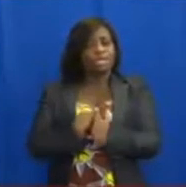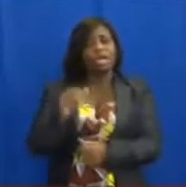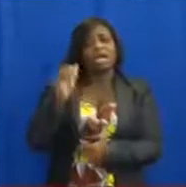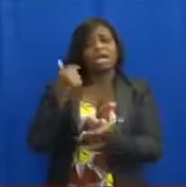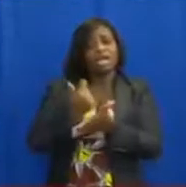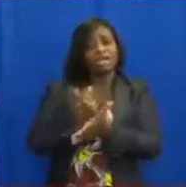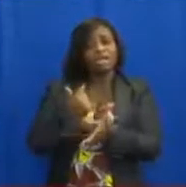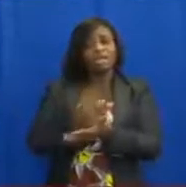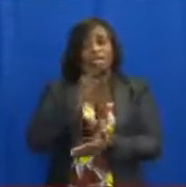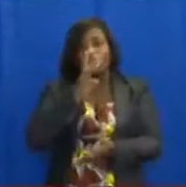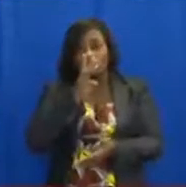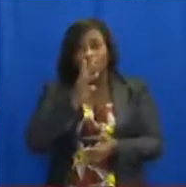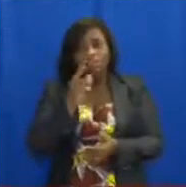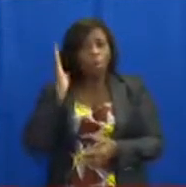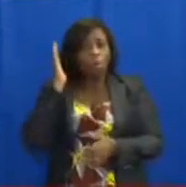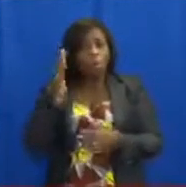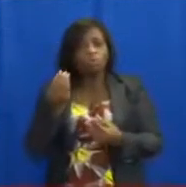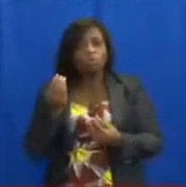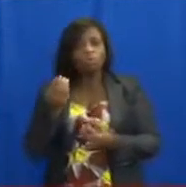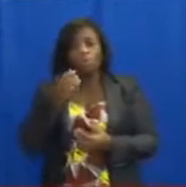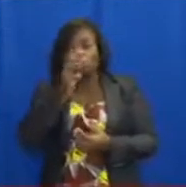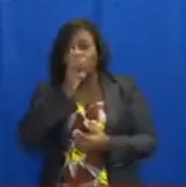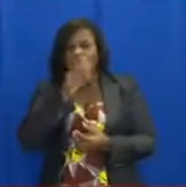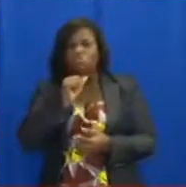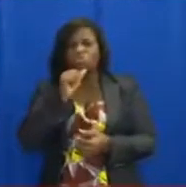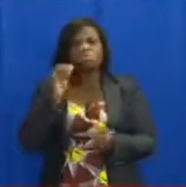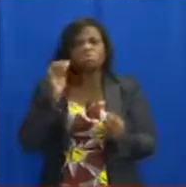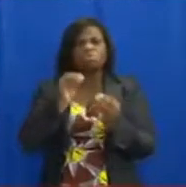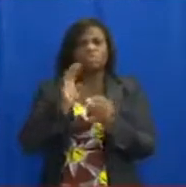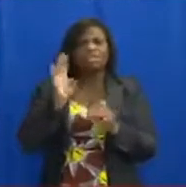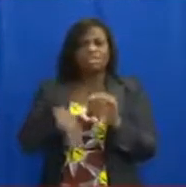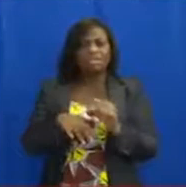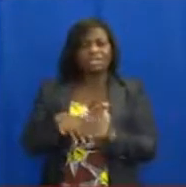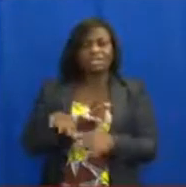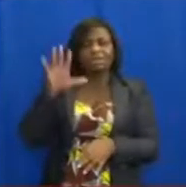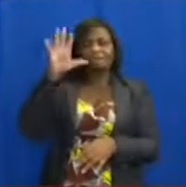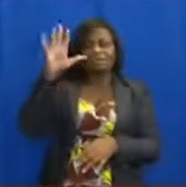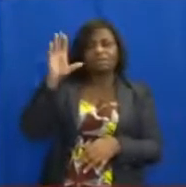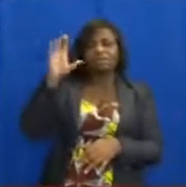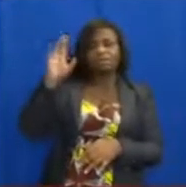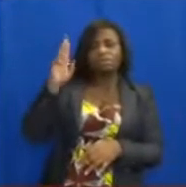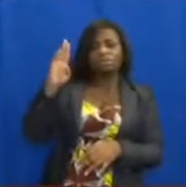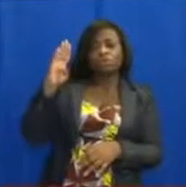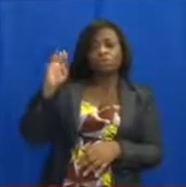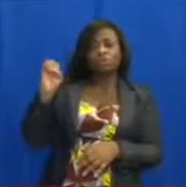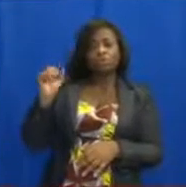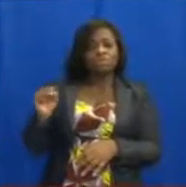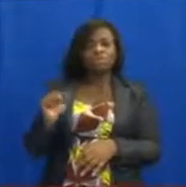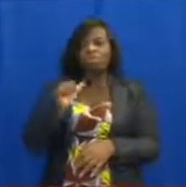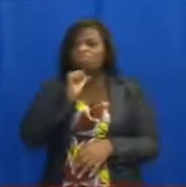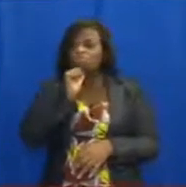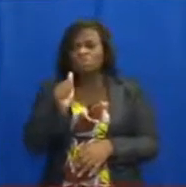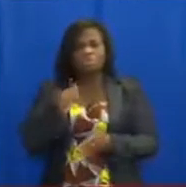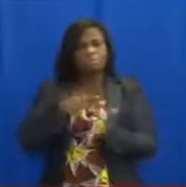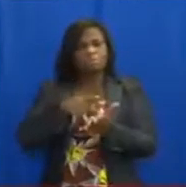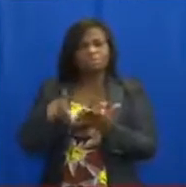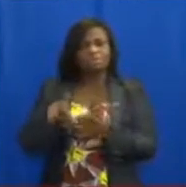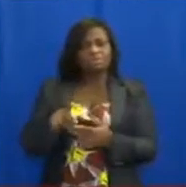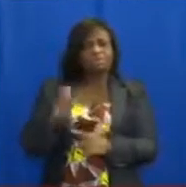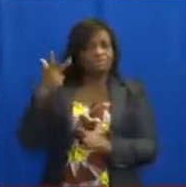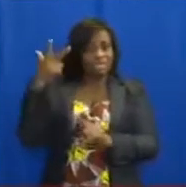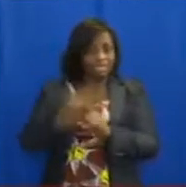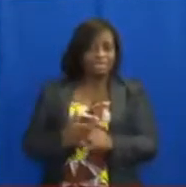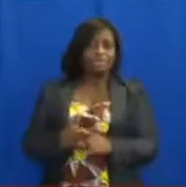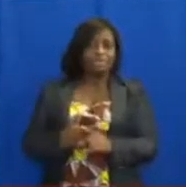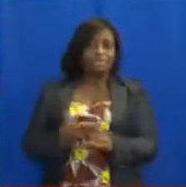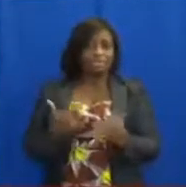Ghana Water Company, whose consumption is not more than 5 cubic meters a month, will not pay any bill for the